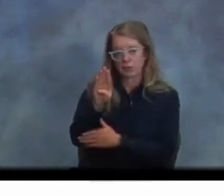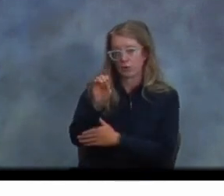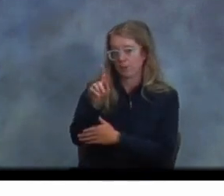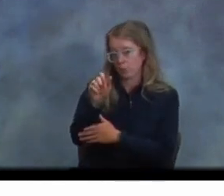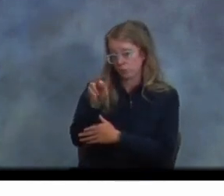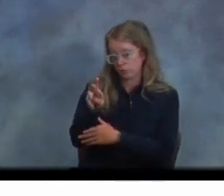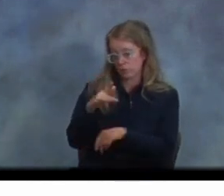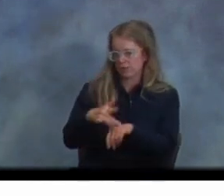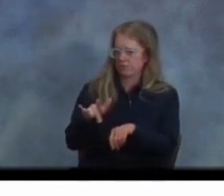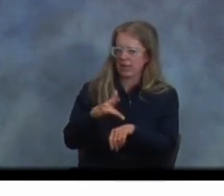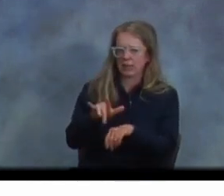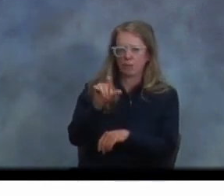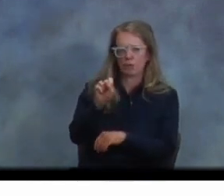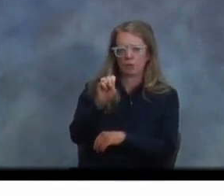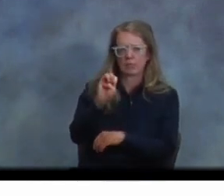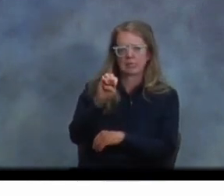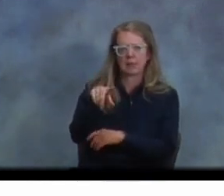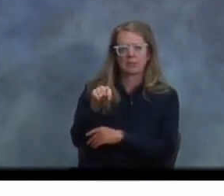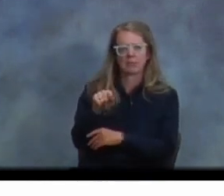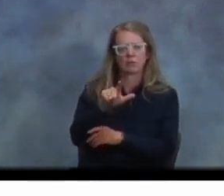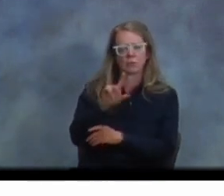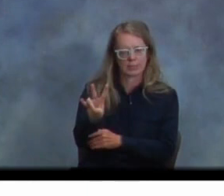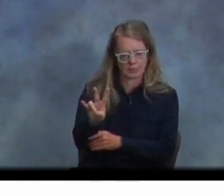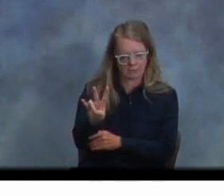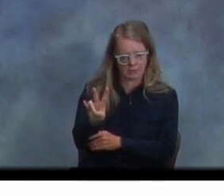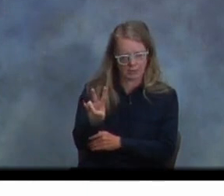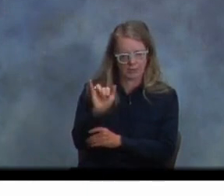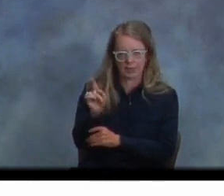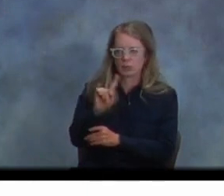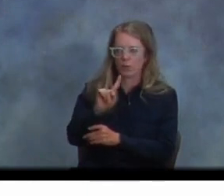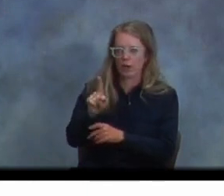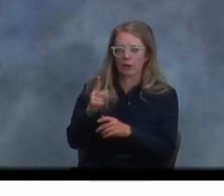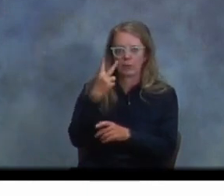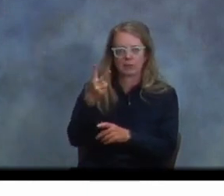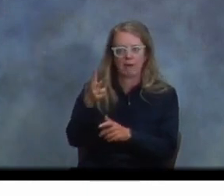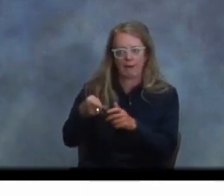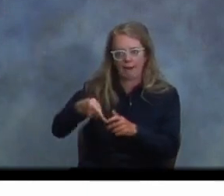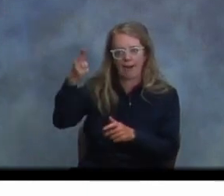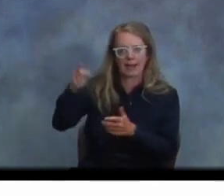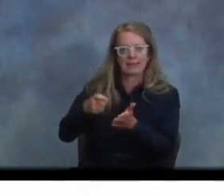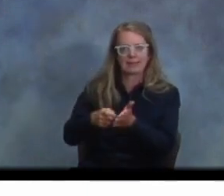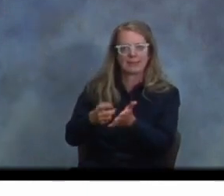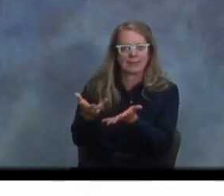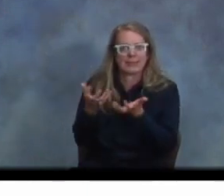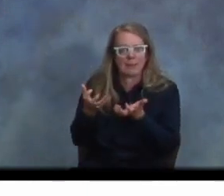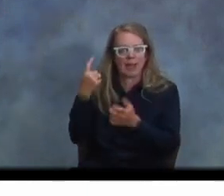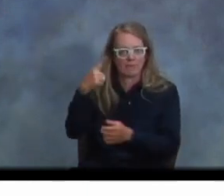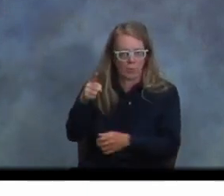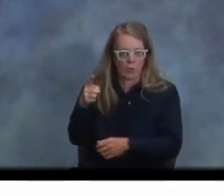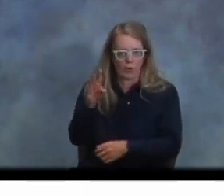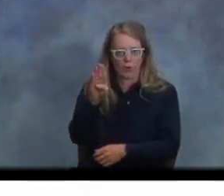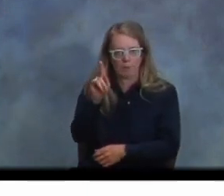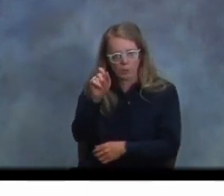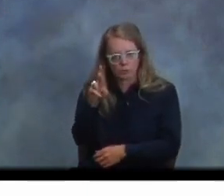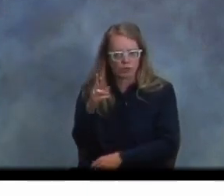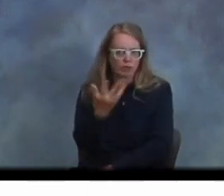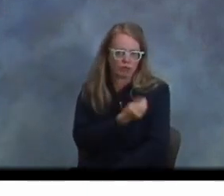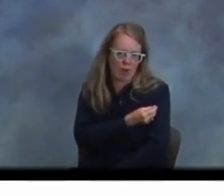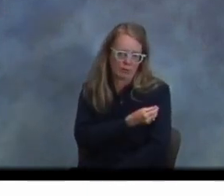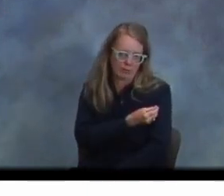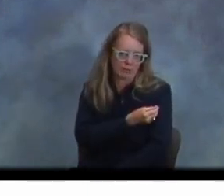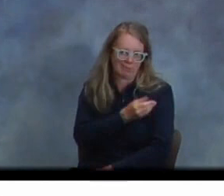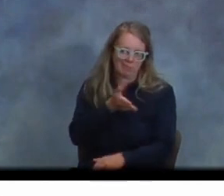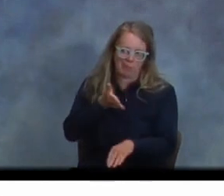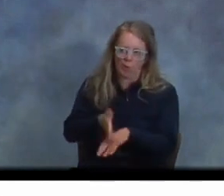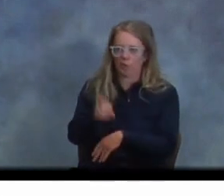was September 27th, when we saw the highest demand for those boosters and had over